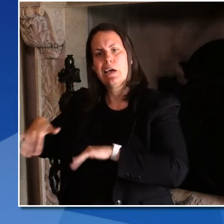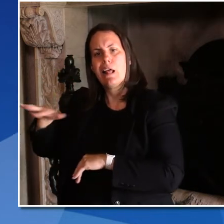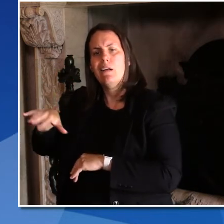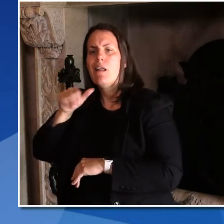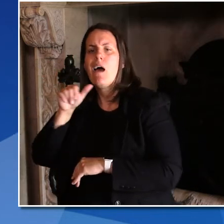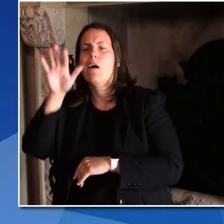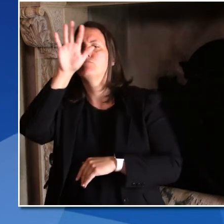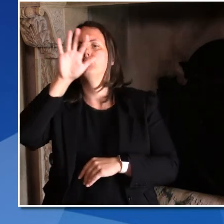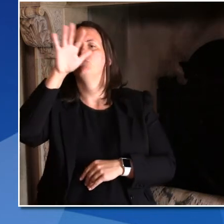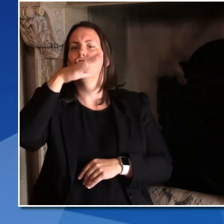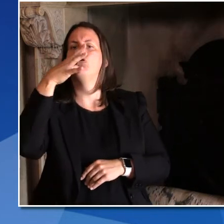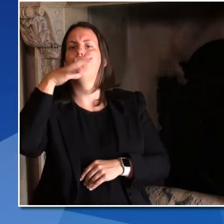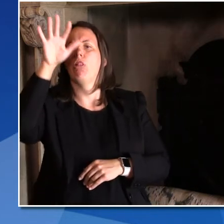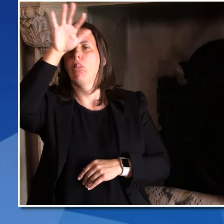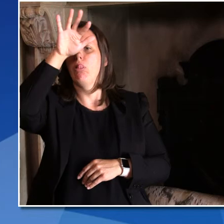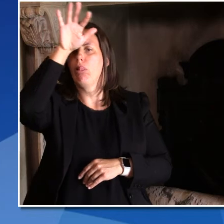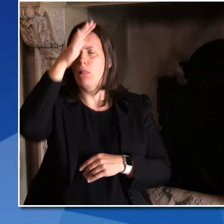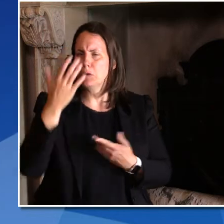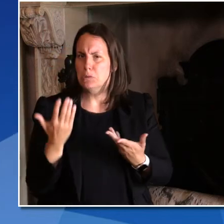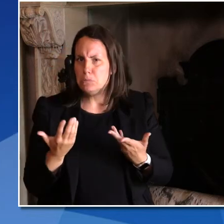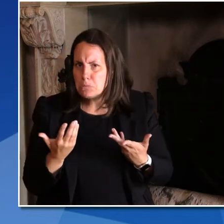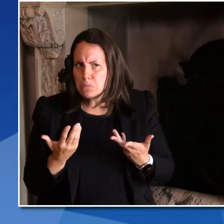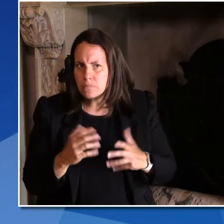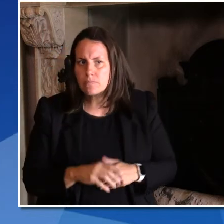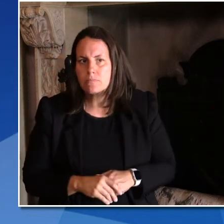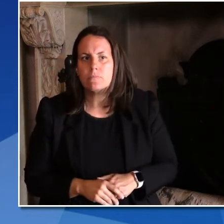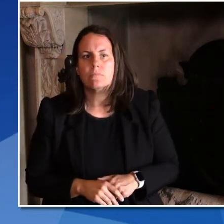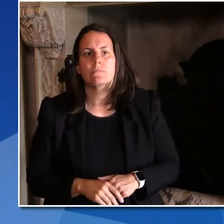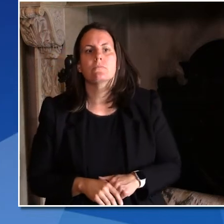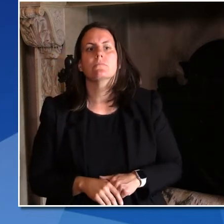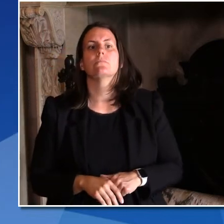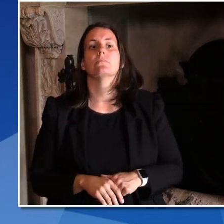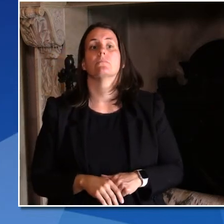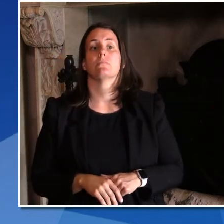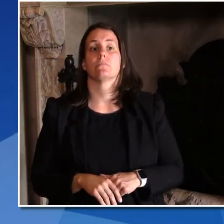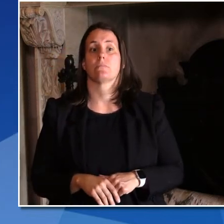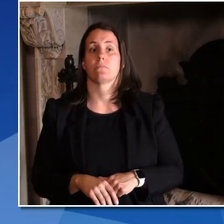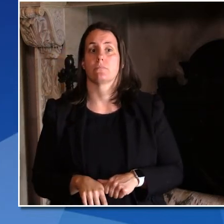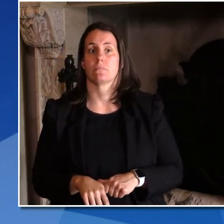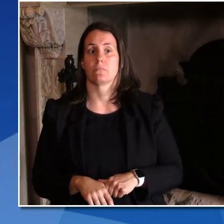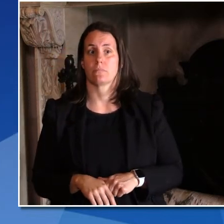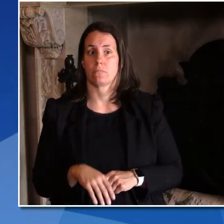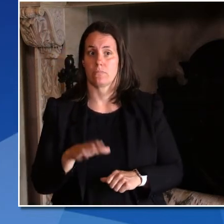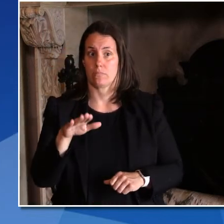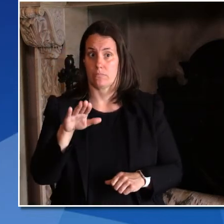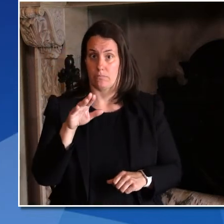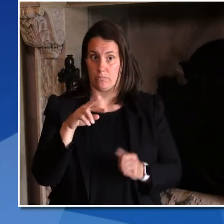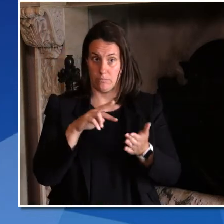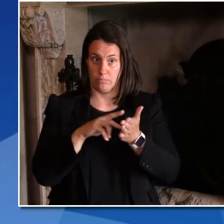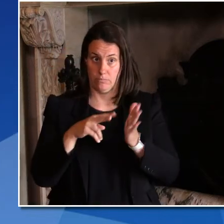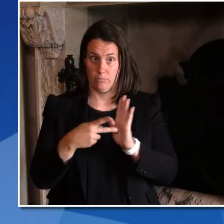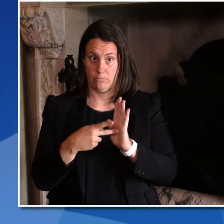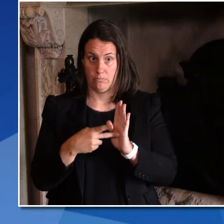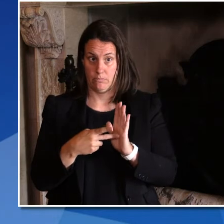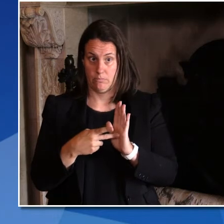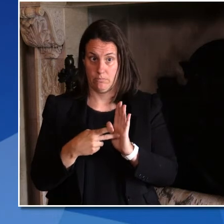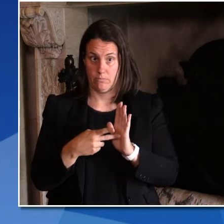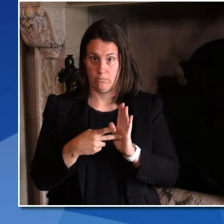the people of the north central Wisconsin region can expect to have research about their